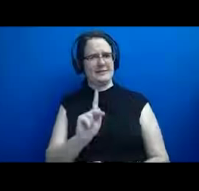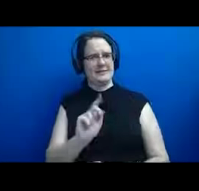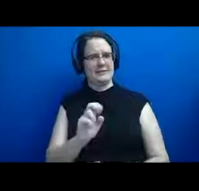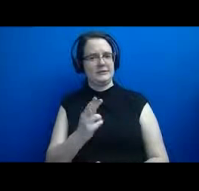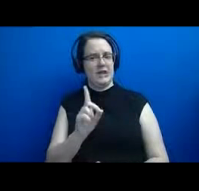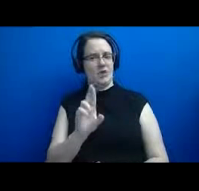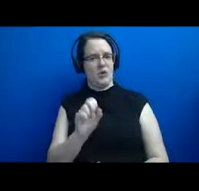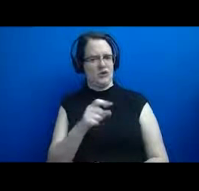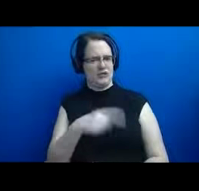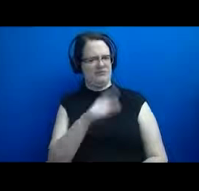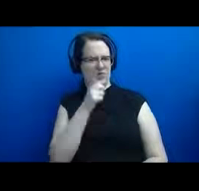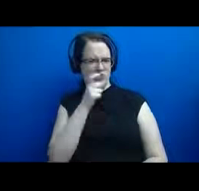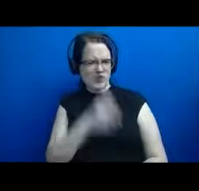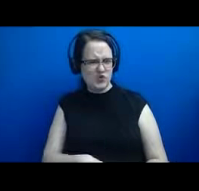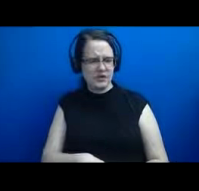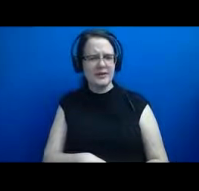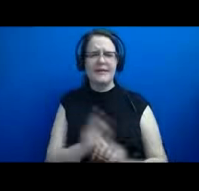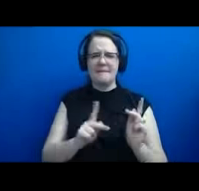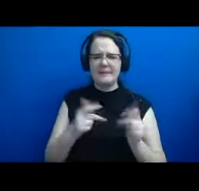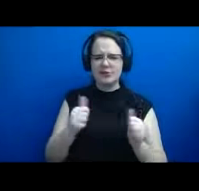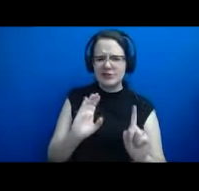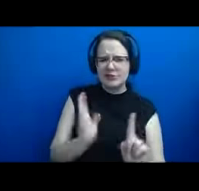influence, who are our champions, and who